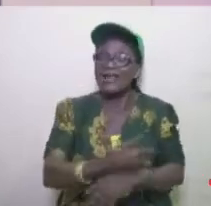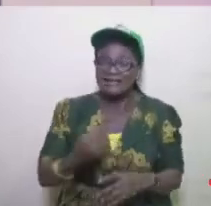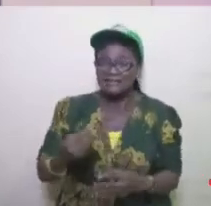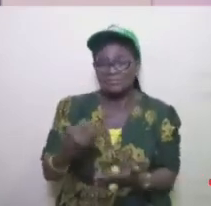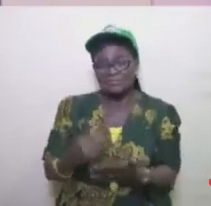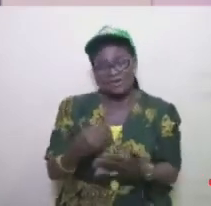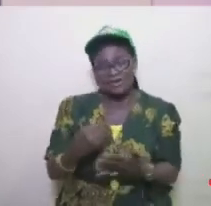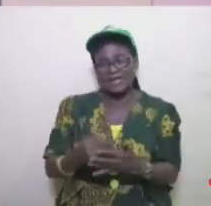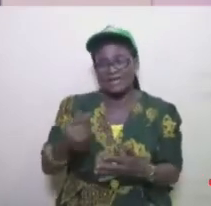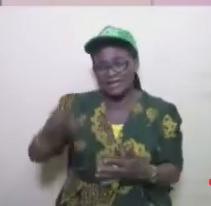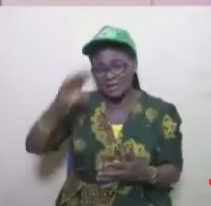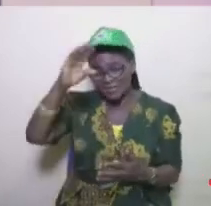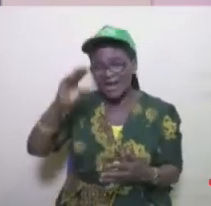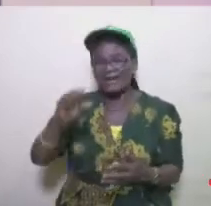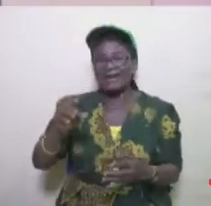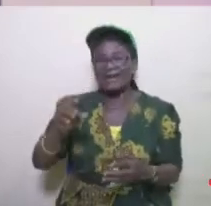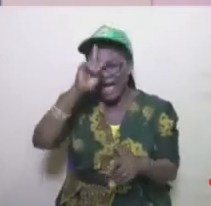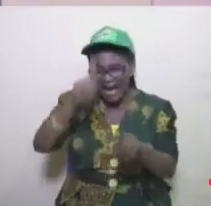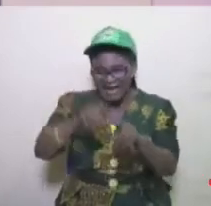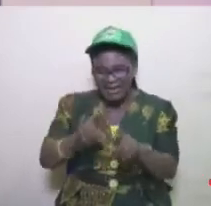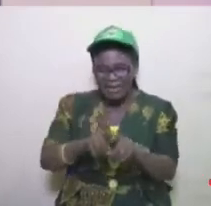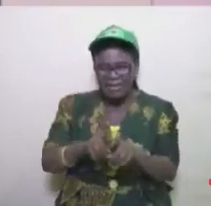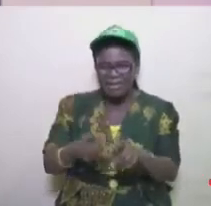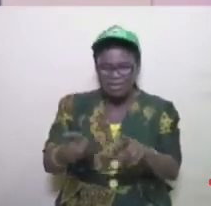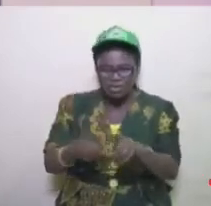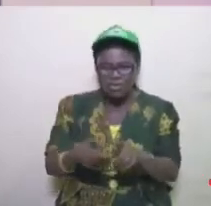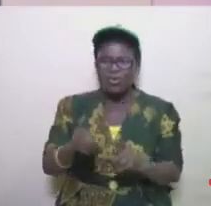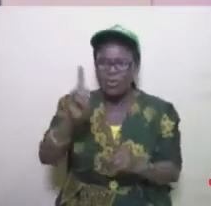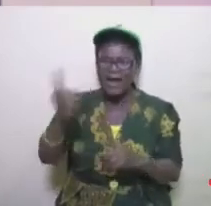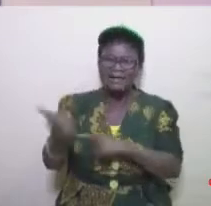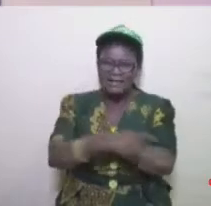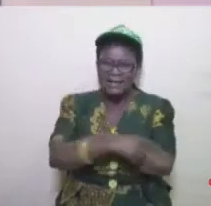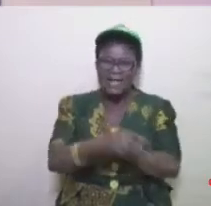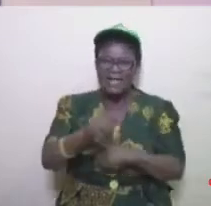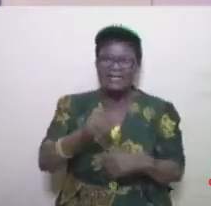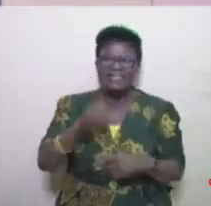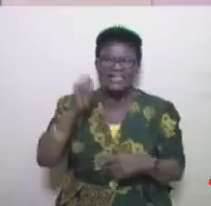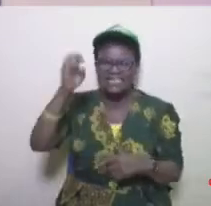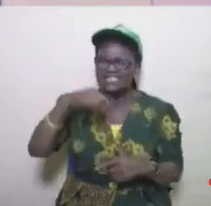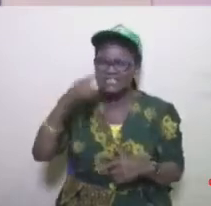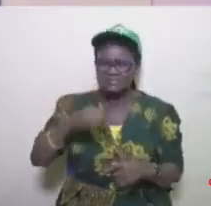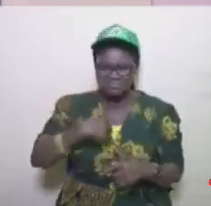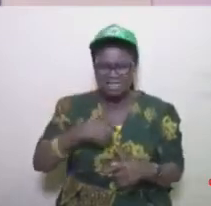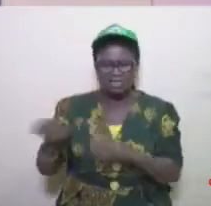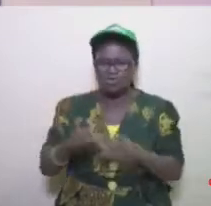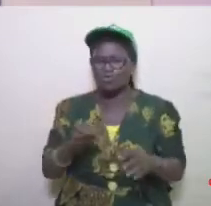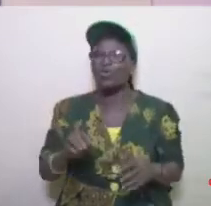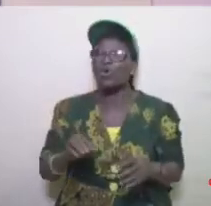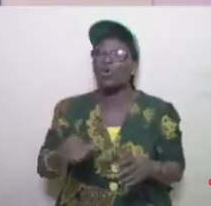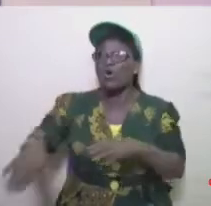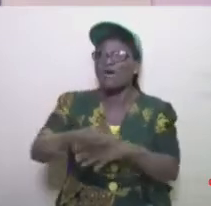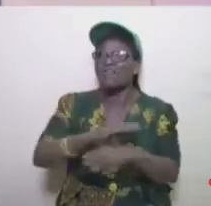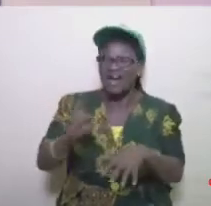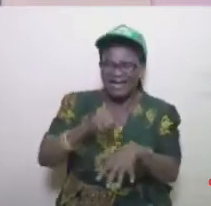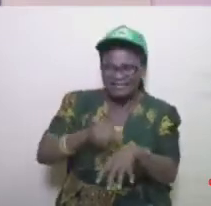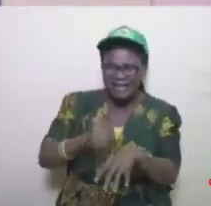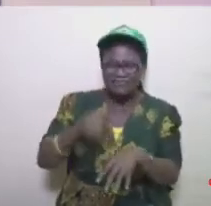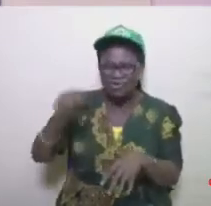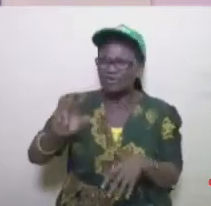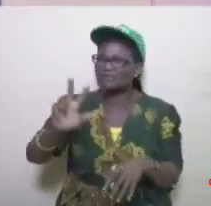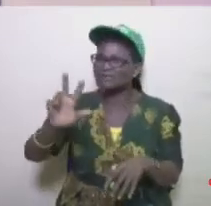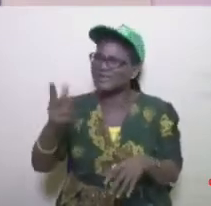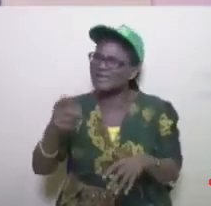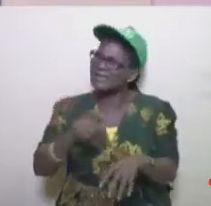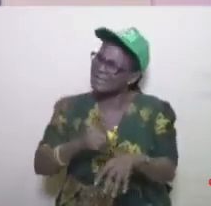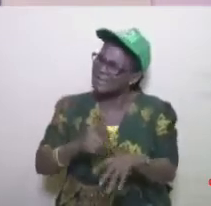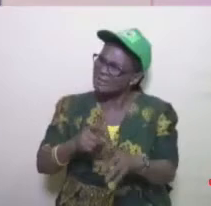day, he said, I've done overtime for about 3 months. Even that 3 months is more, he can buy